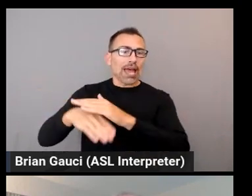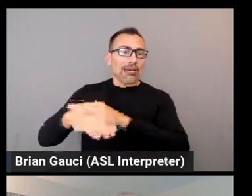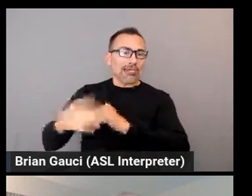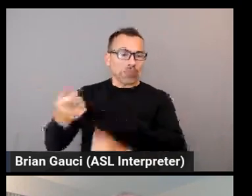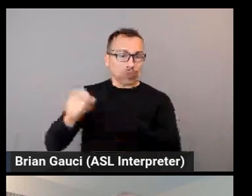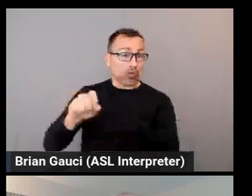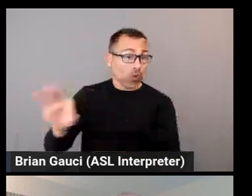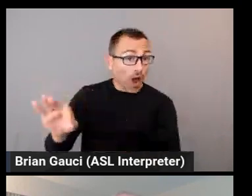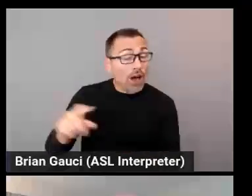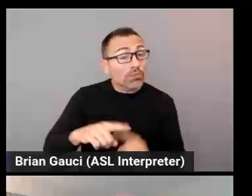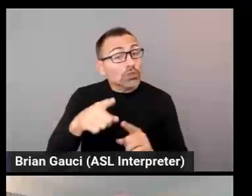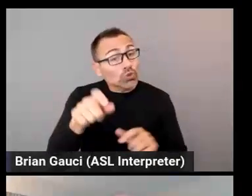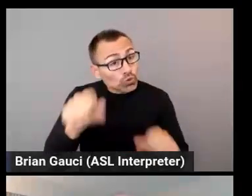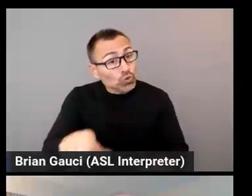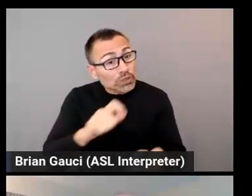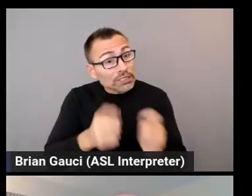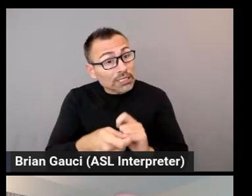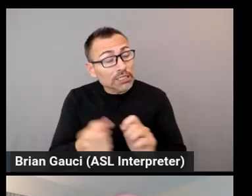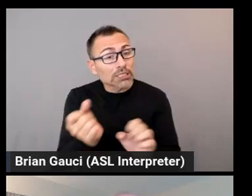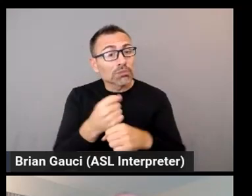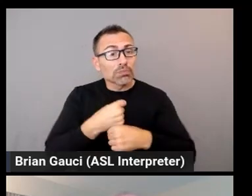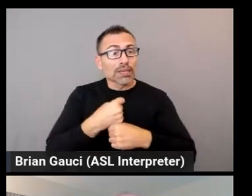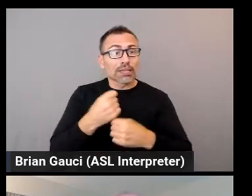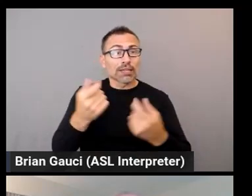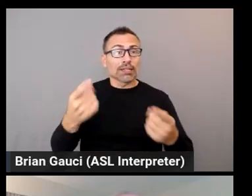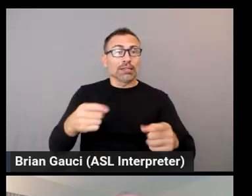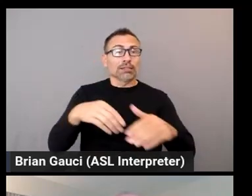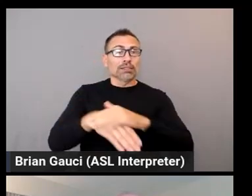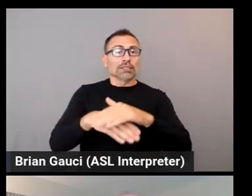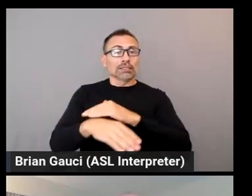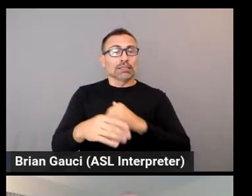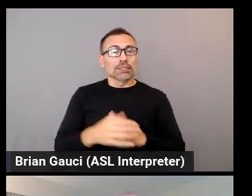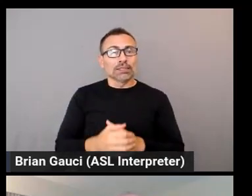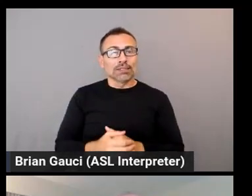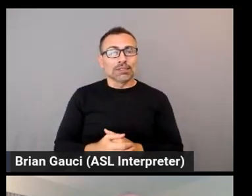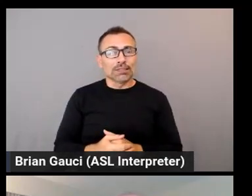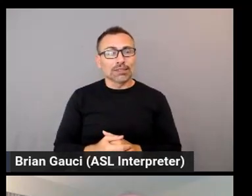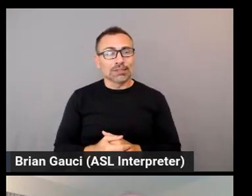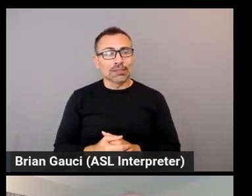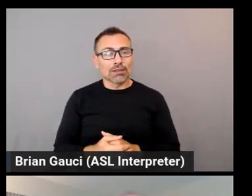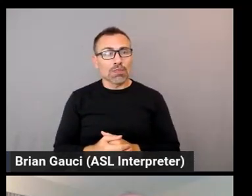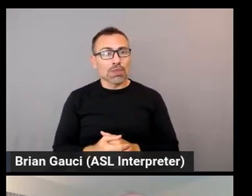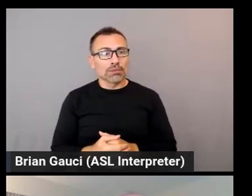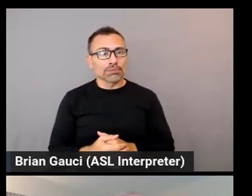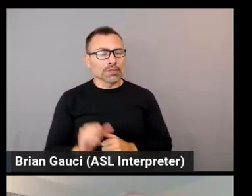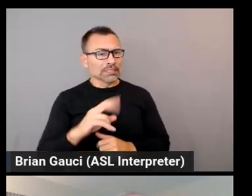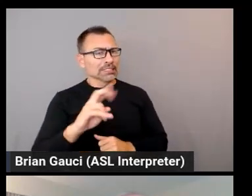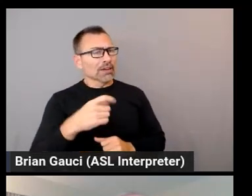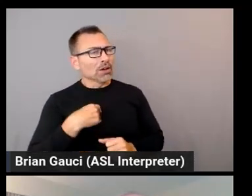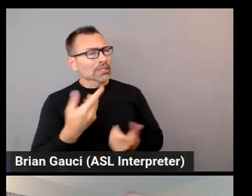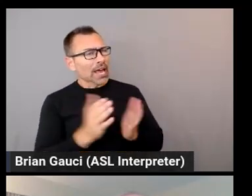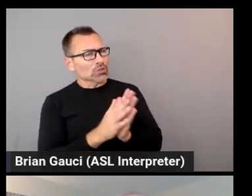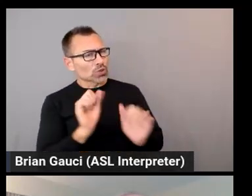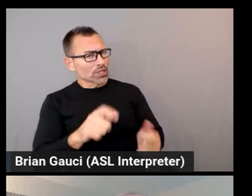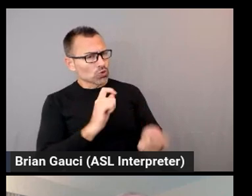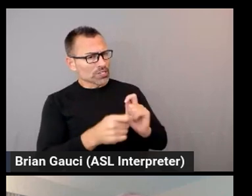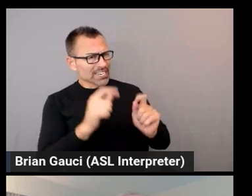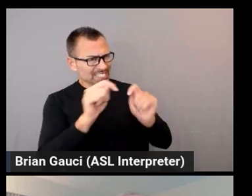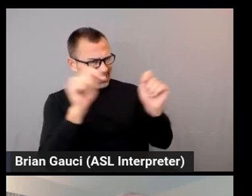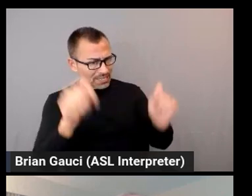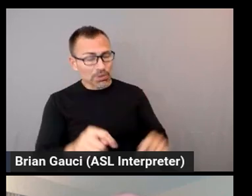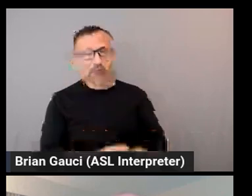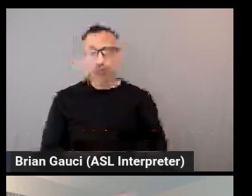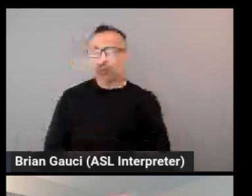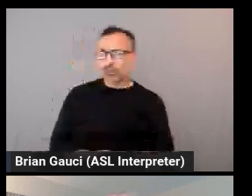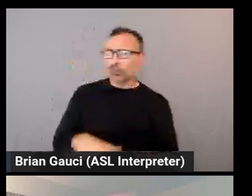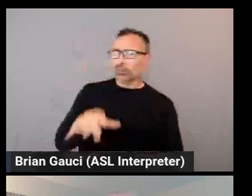to enable public access. And it has I'm a glad you bucket mentioned that. policy. I was gonna actually ask you, can you actually change this like template snippet? Yeah, I